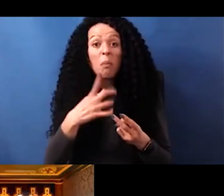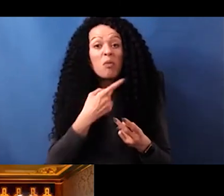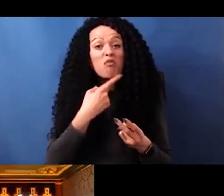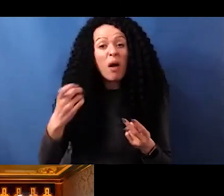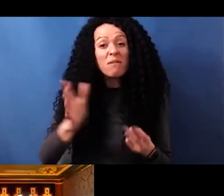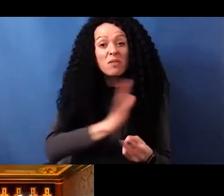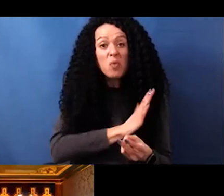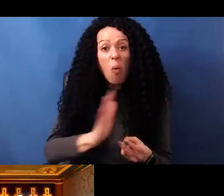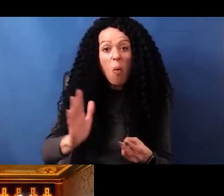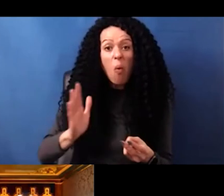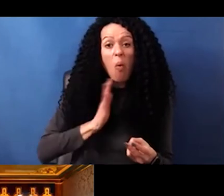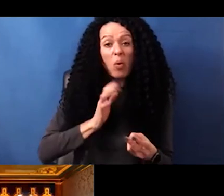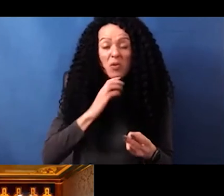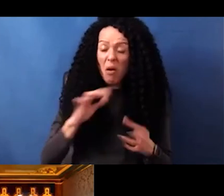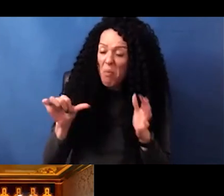soldier's